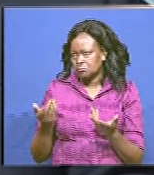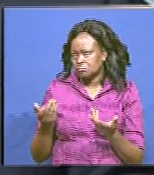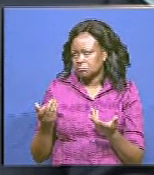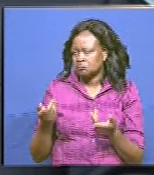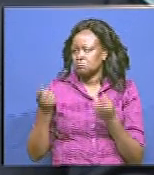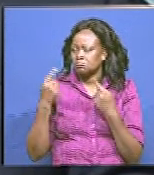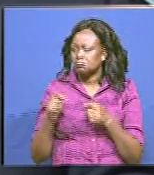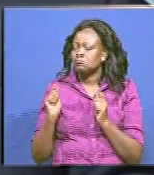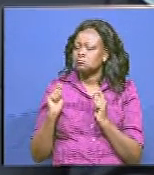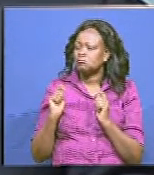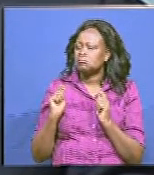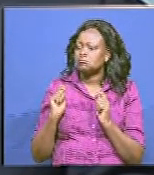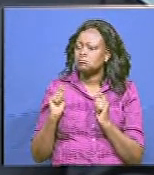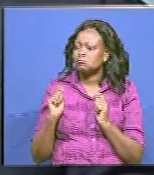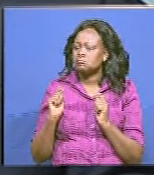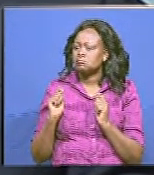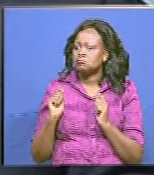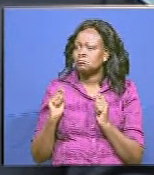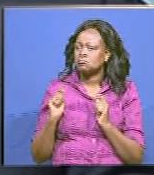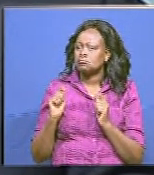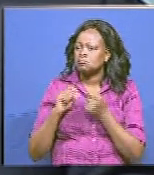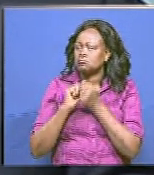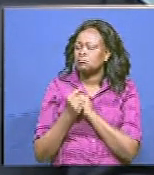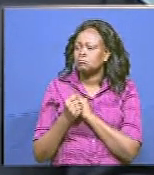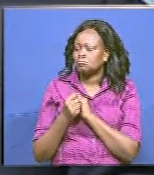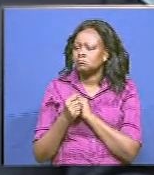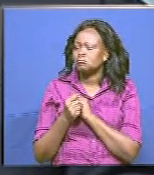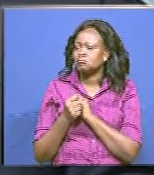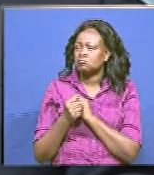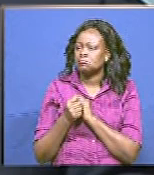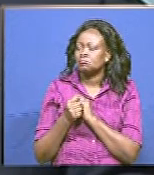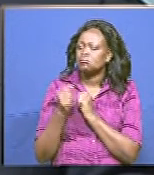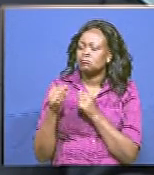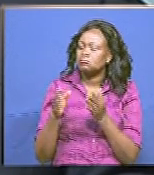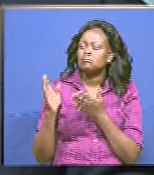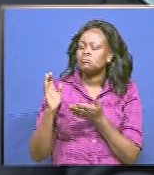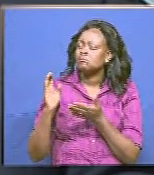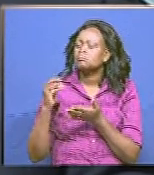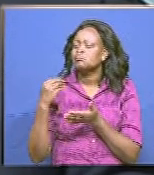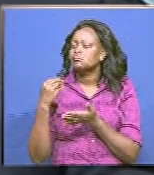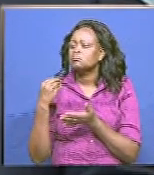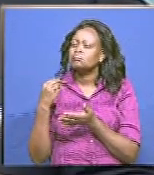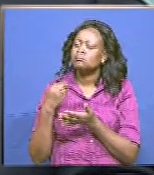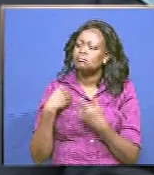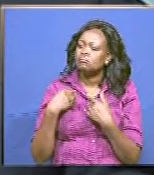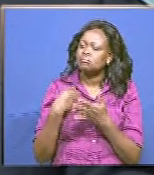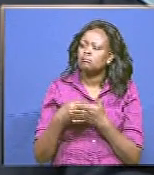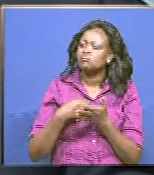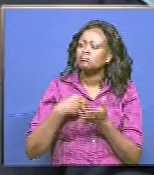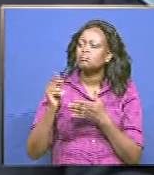We have now tried to even refine our bursary mm-hmm. Way of allocating a bursary. Mm-hmm. We have put